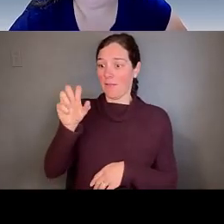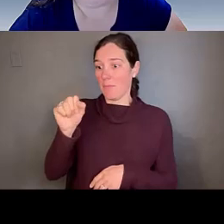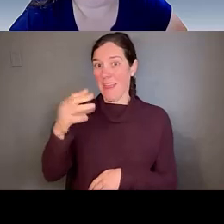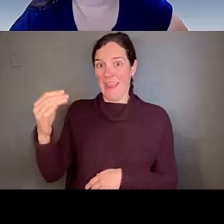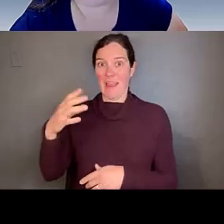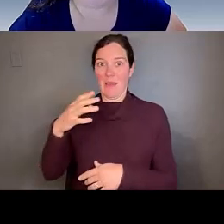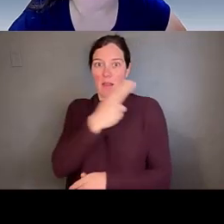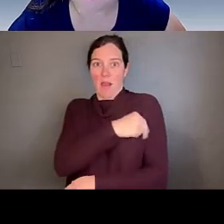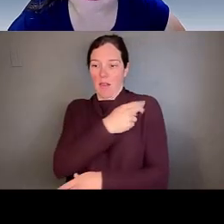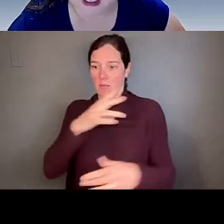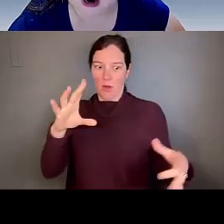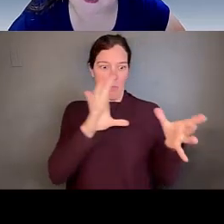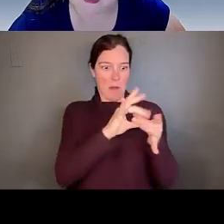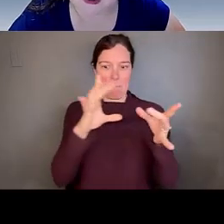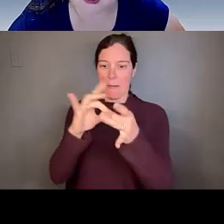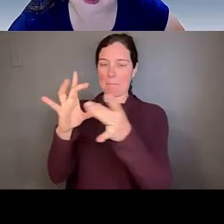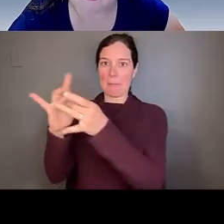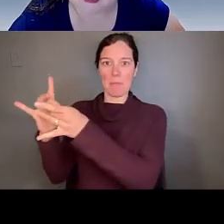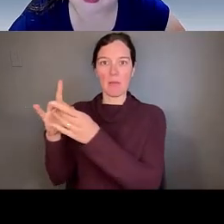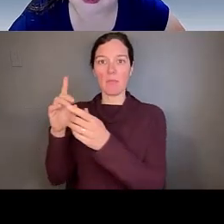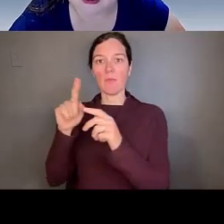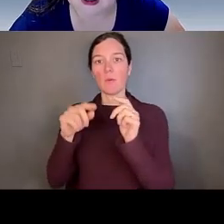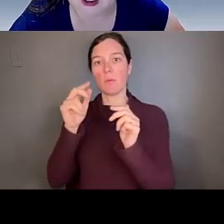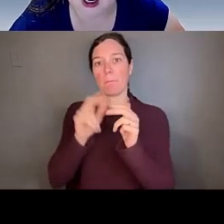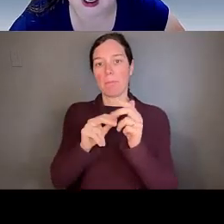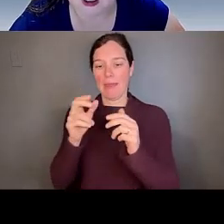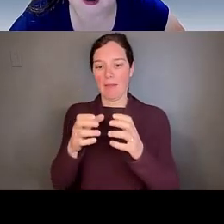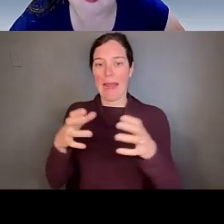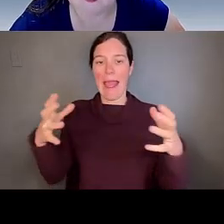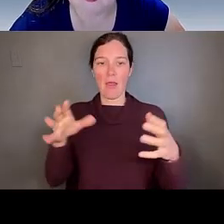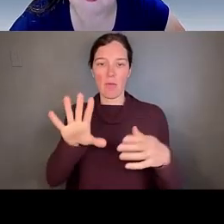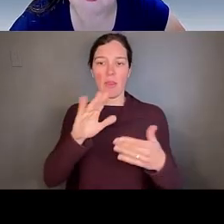together to build out their community